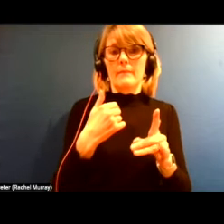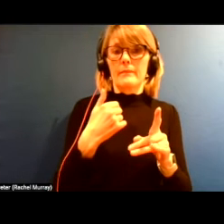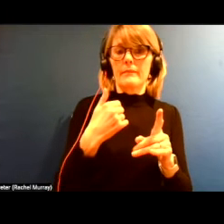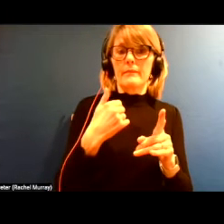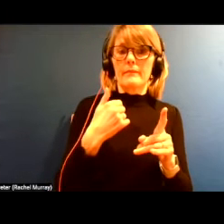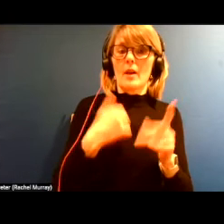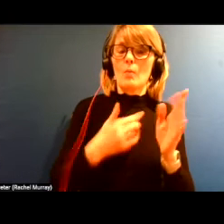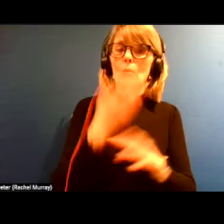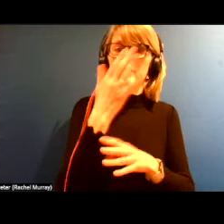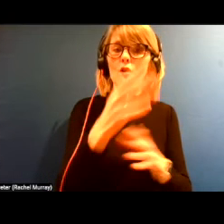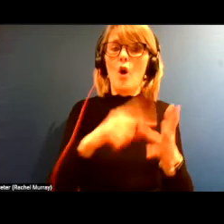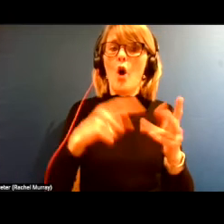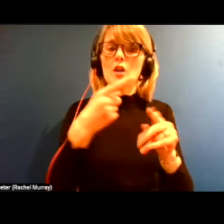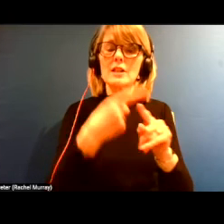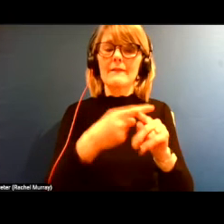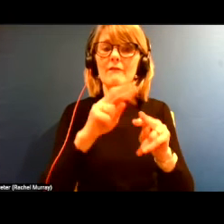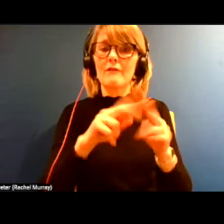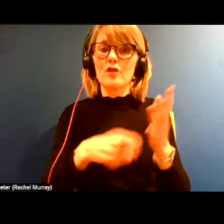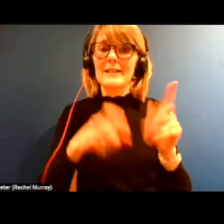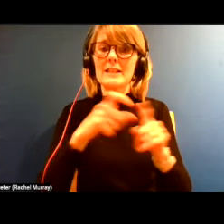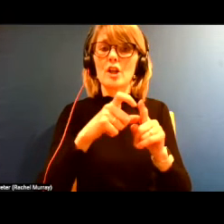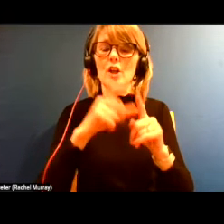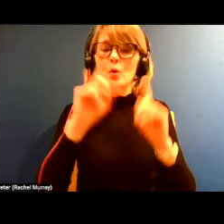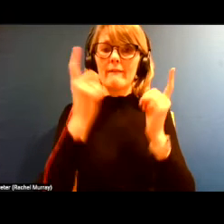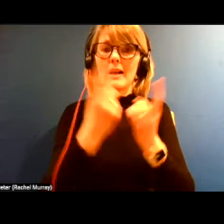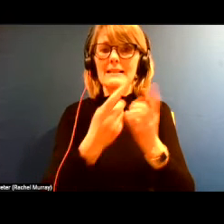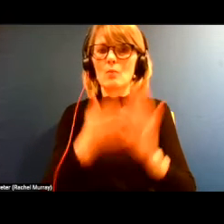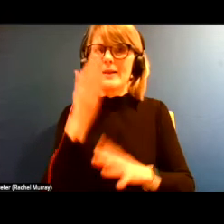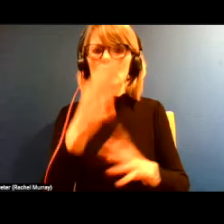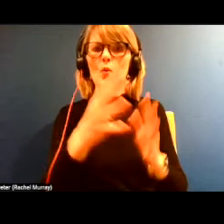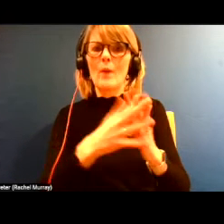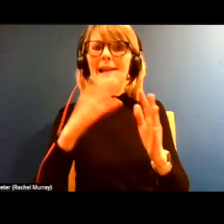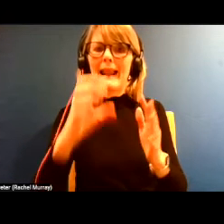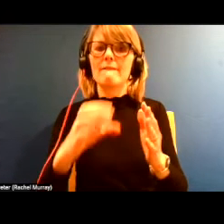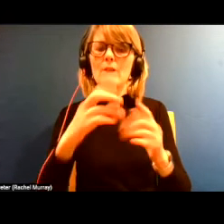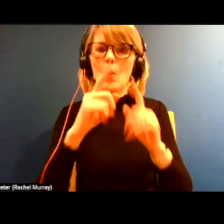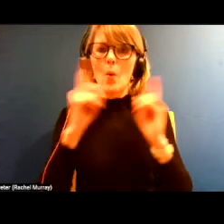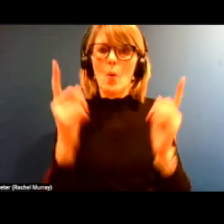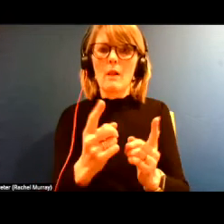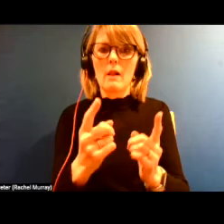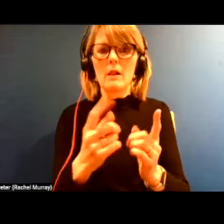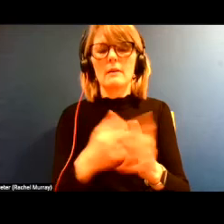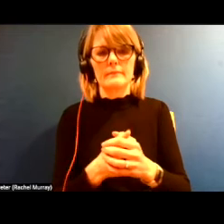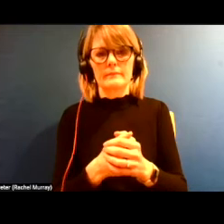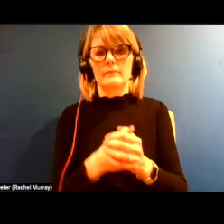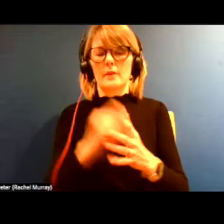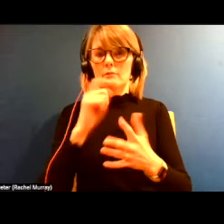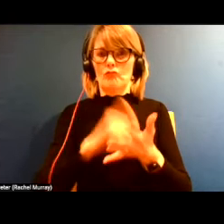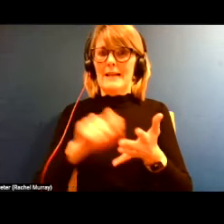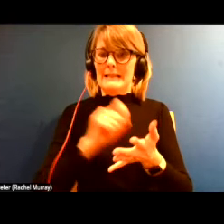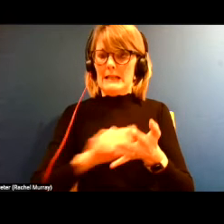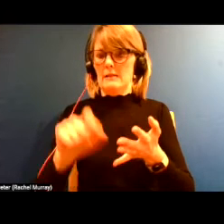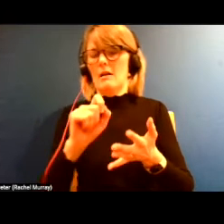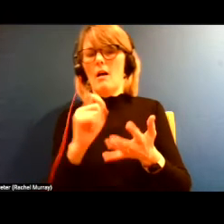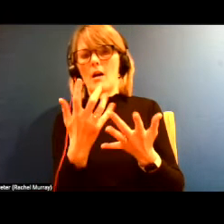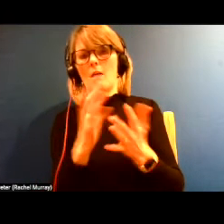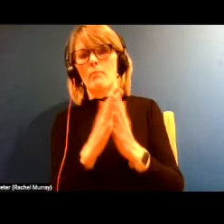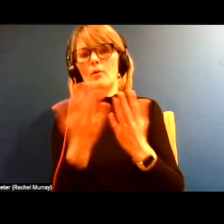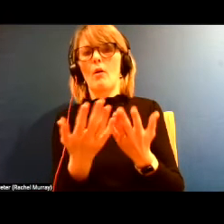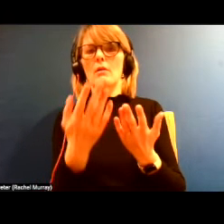during that time. I'm writing this book on a peculiar discipleship, and that's going to be published soon. So this